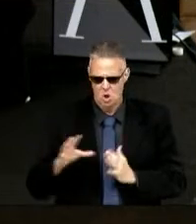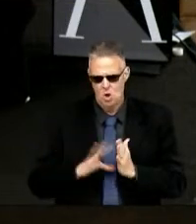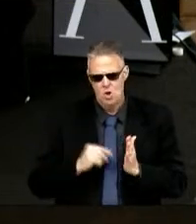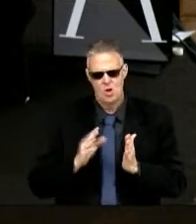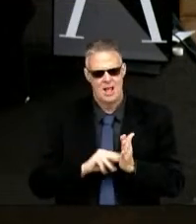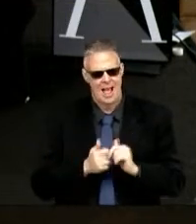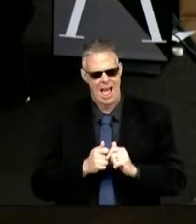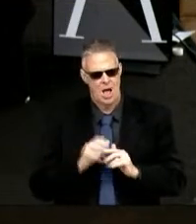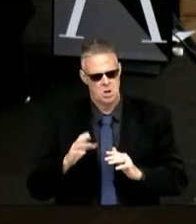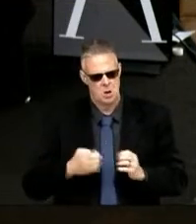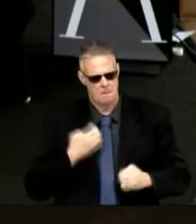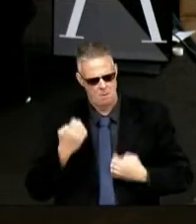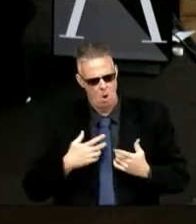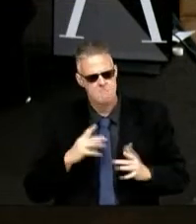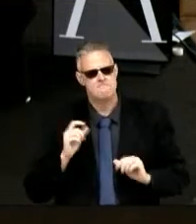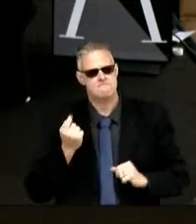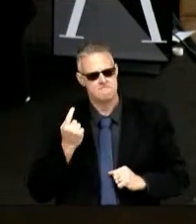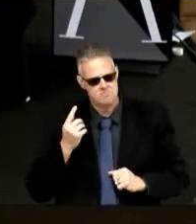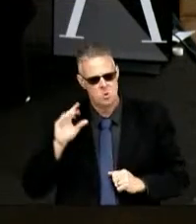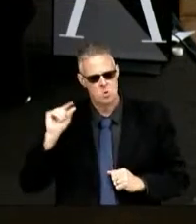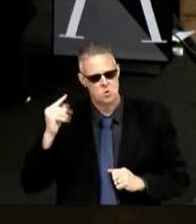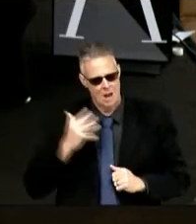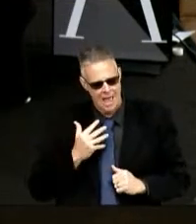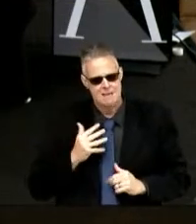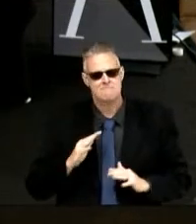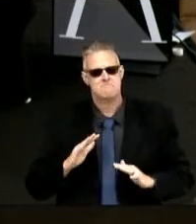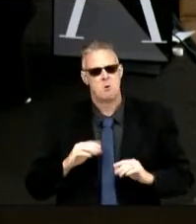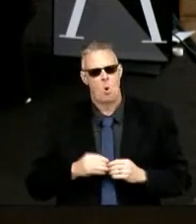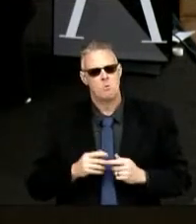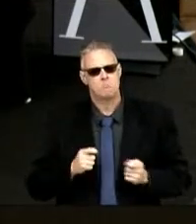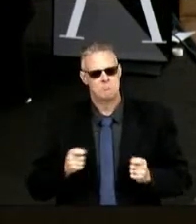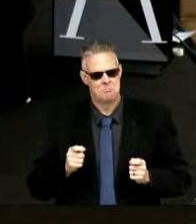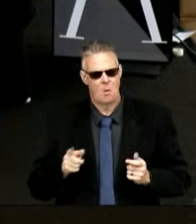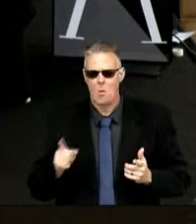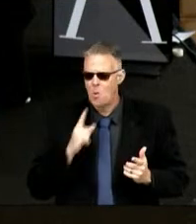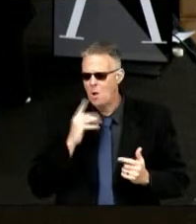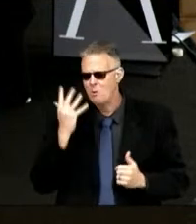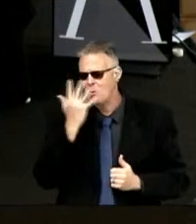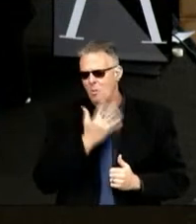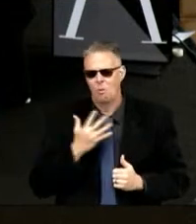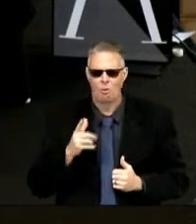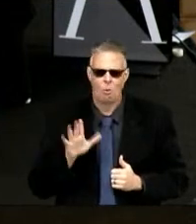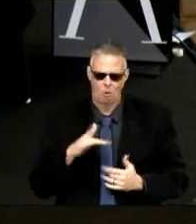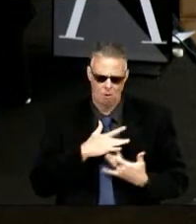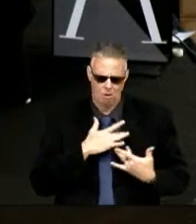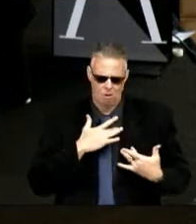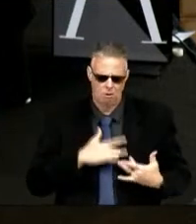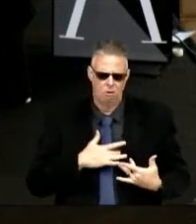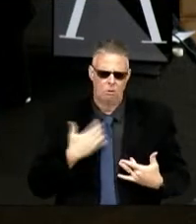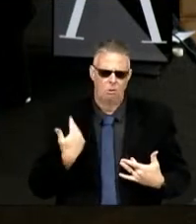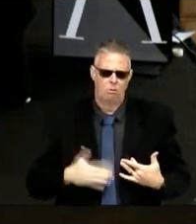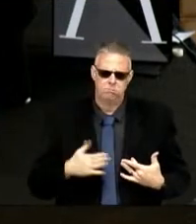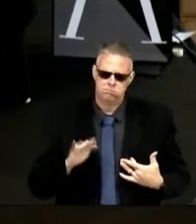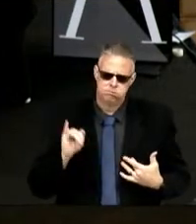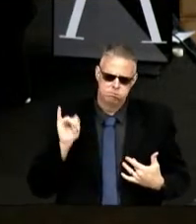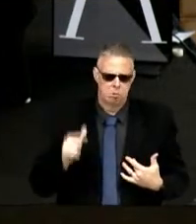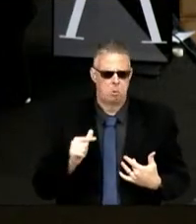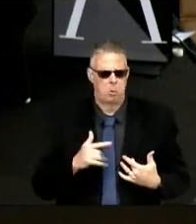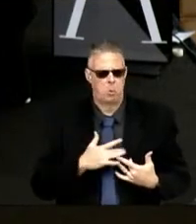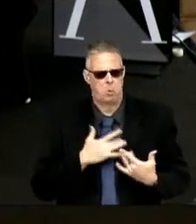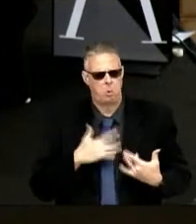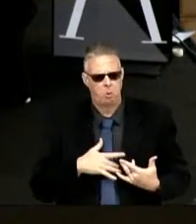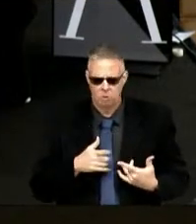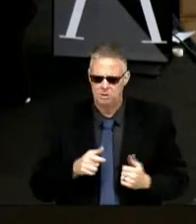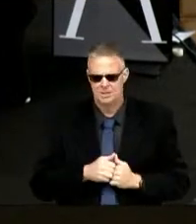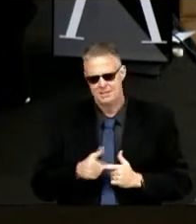to handle her emotions with grace and dignity. She has such a big heart. She has been working with